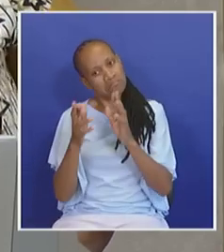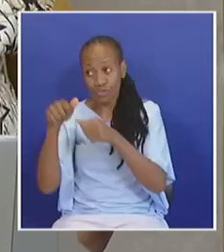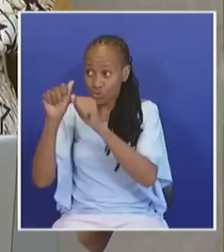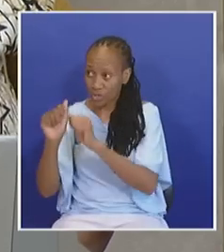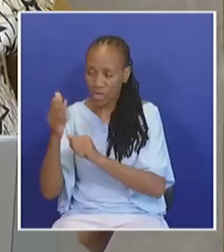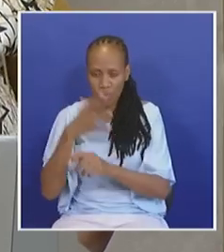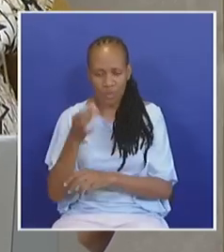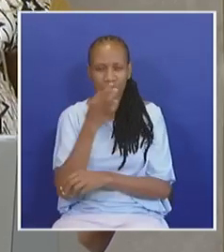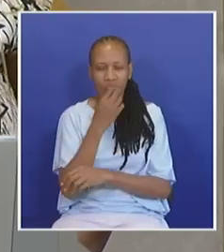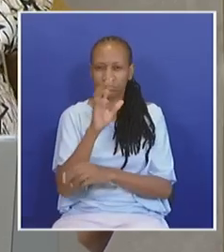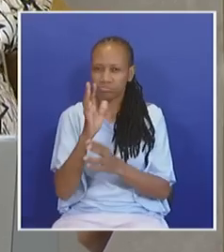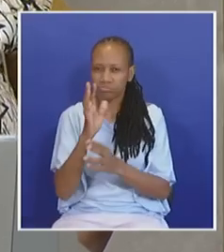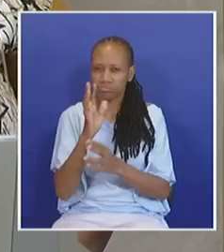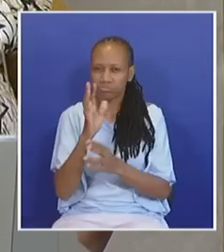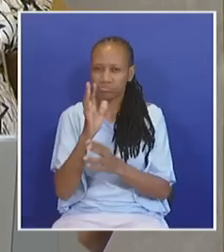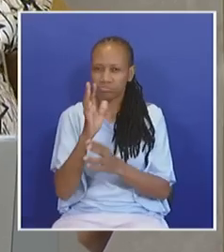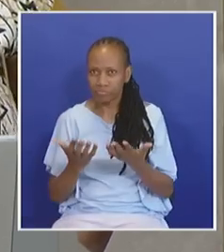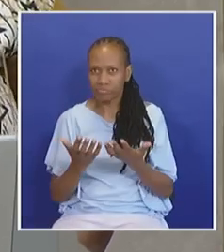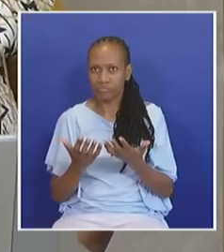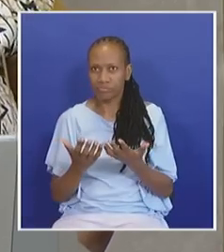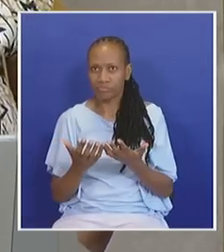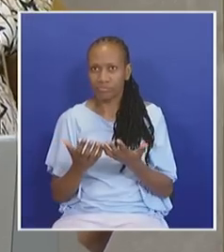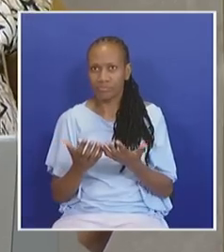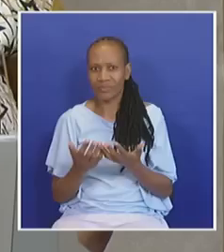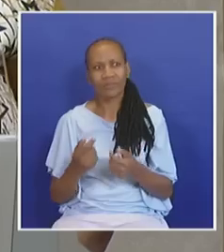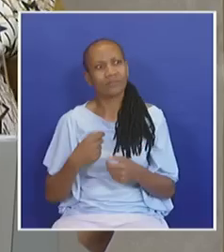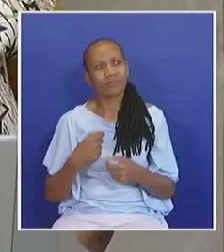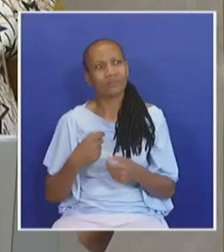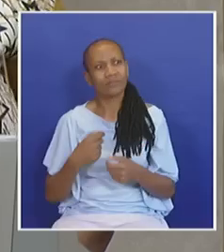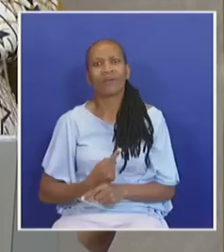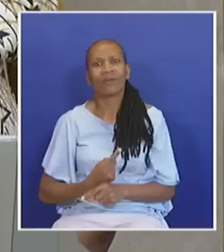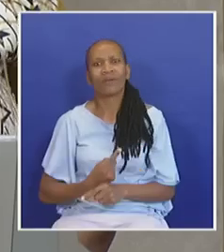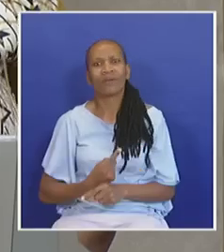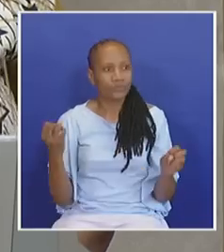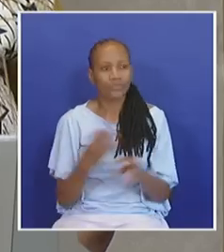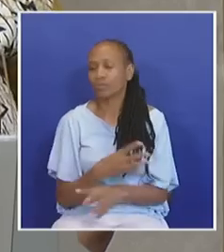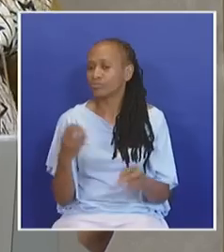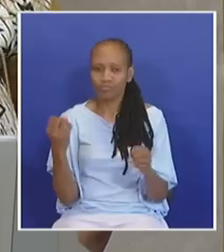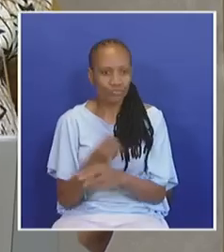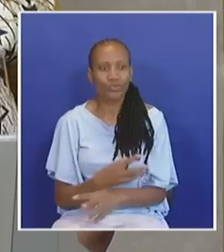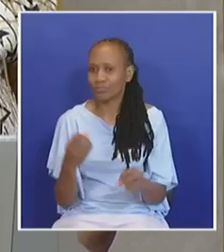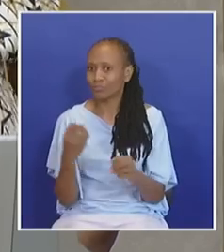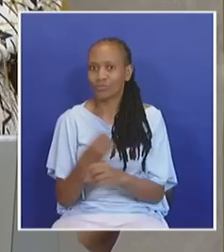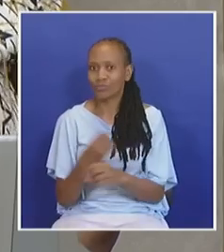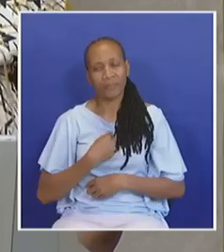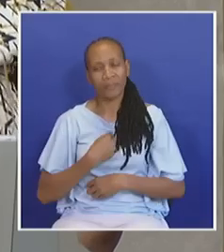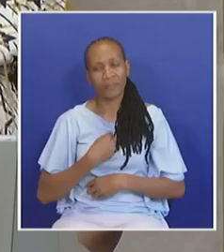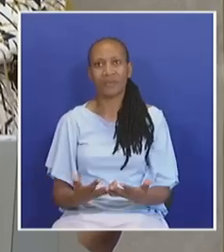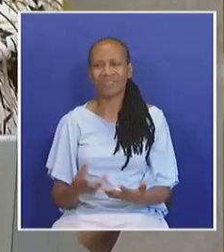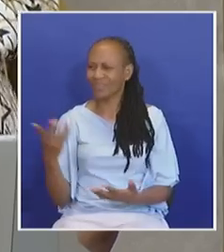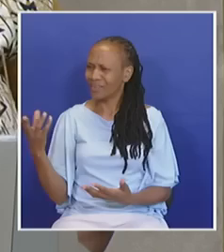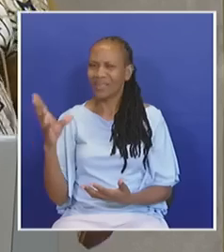I can't stop to be surprised by how opportunistic the DA